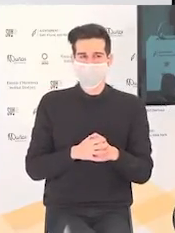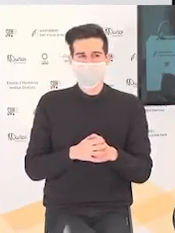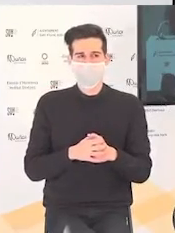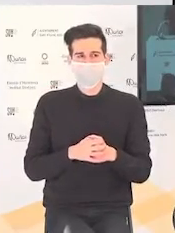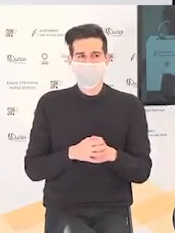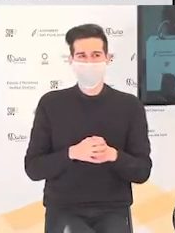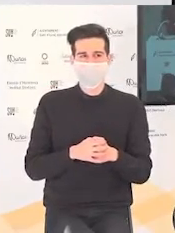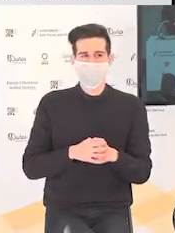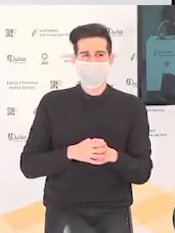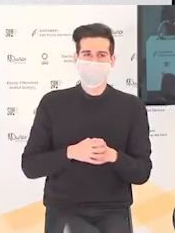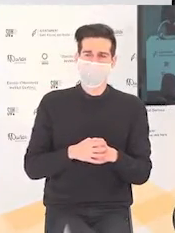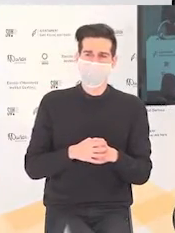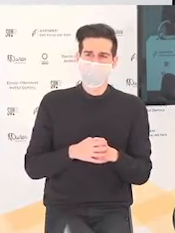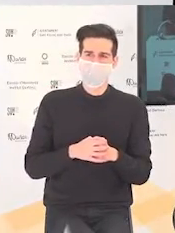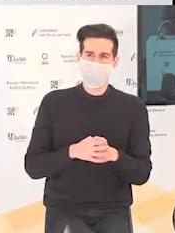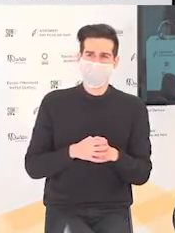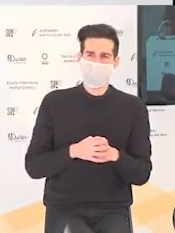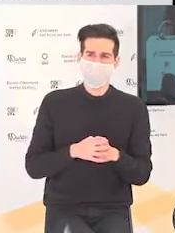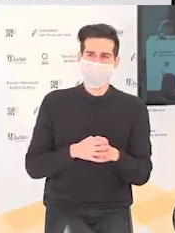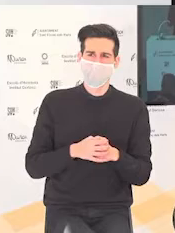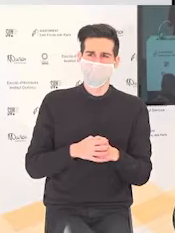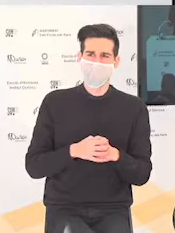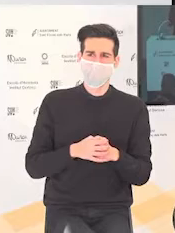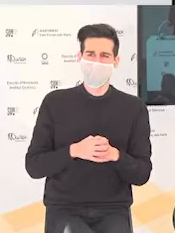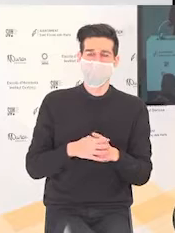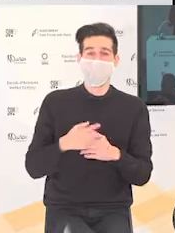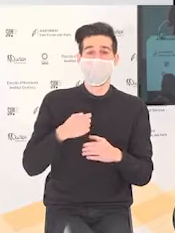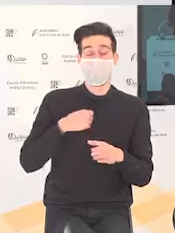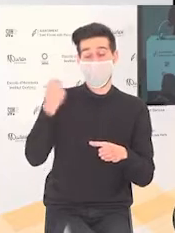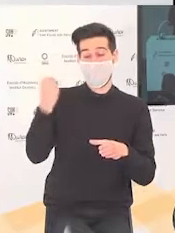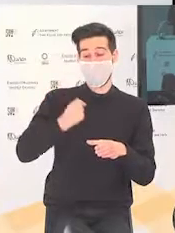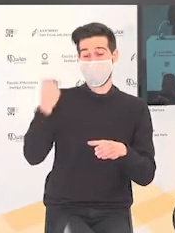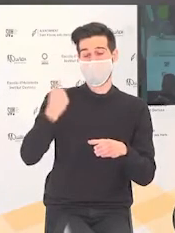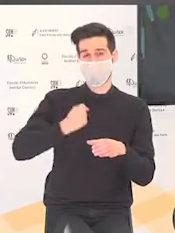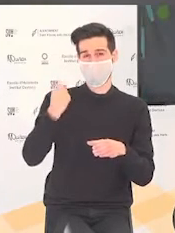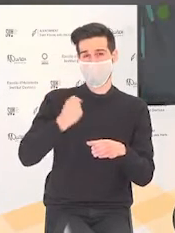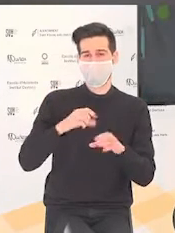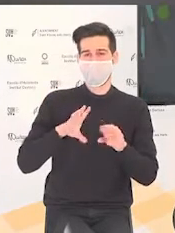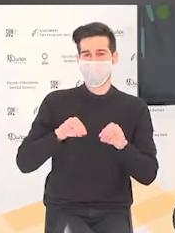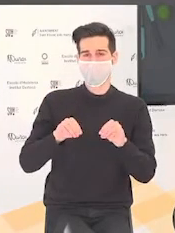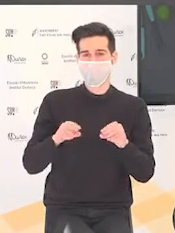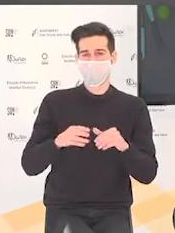And now I'm going to use the hand blender. Y utilizaré la batidora de mano.